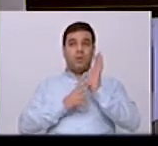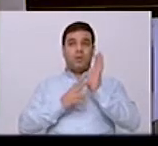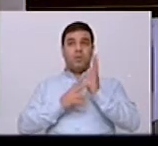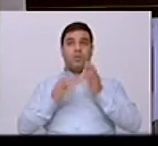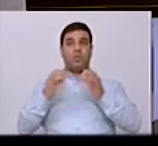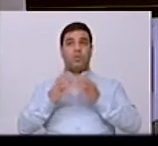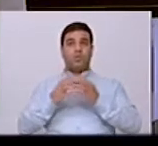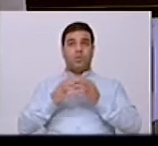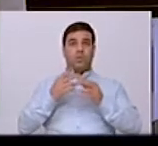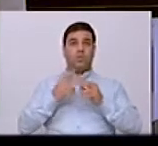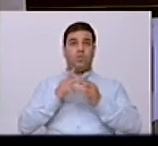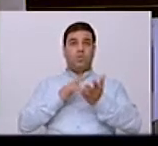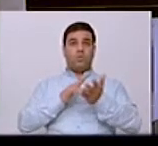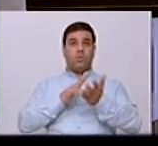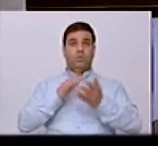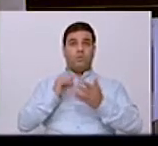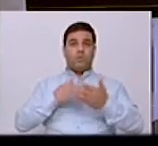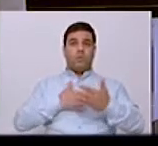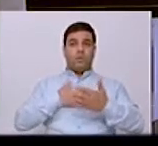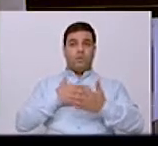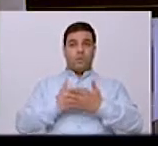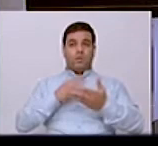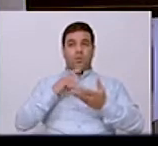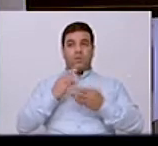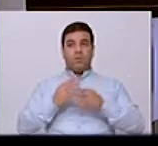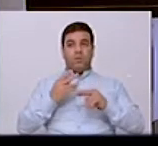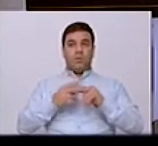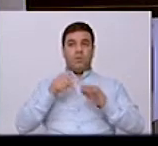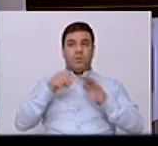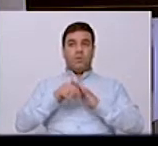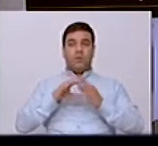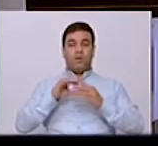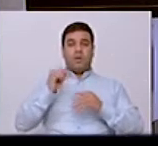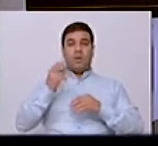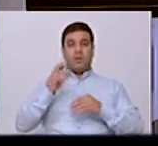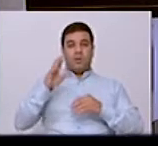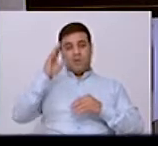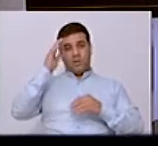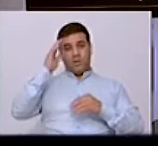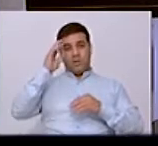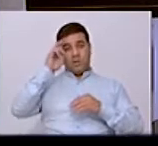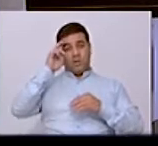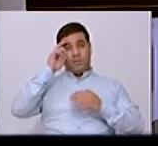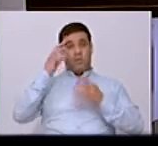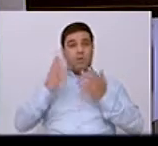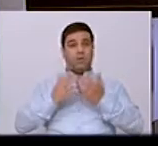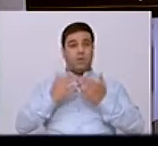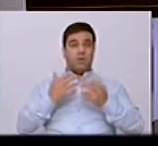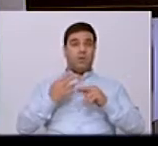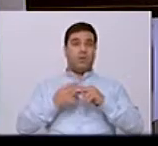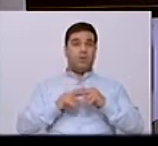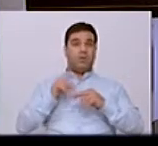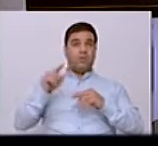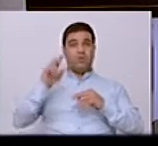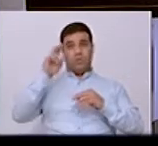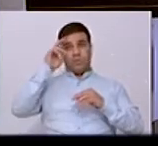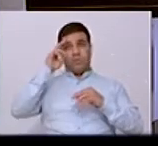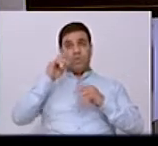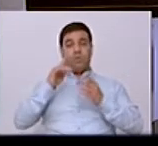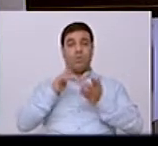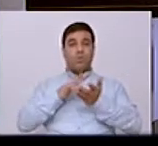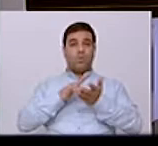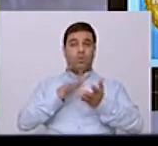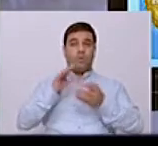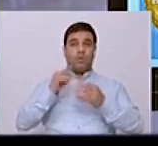8-guruhimizni esa turizm va xizmatlar sohasiga ixtisoslashgan Osiyo davlatlari sanaladi. Xo'p, demak bu davlatlarda turizm